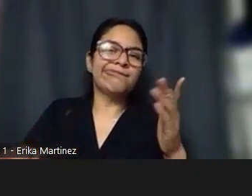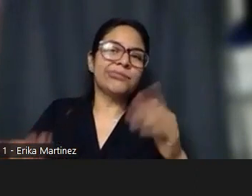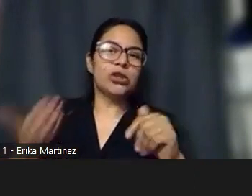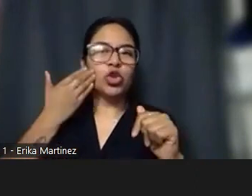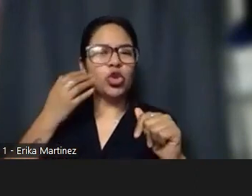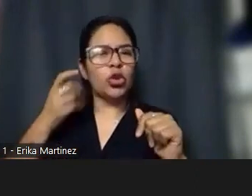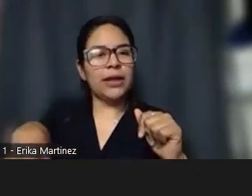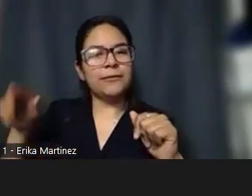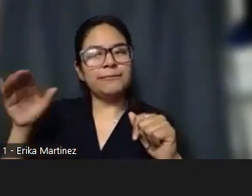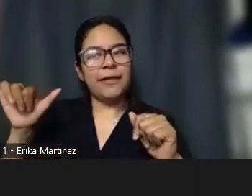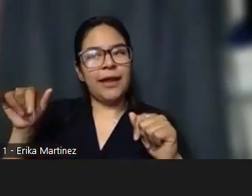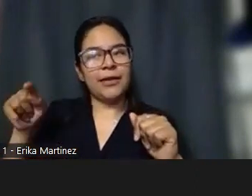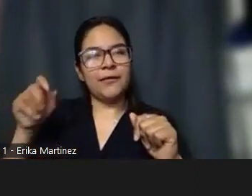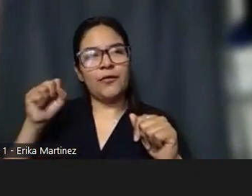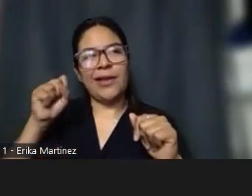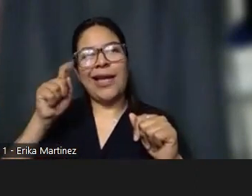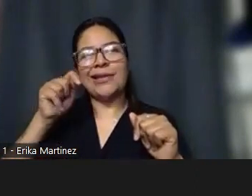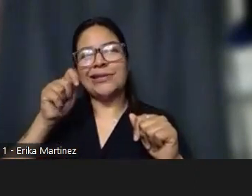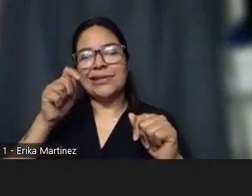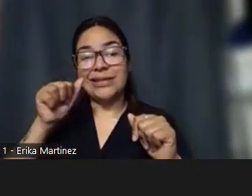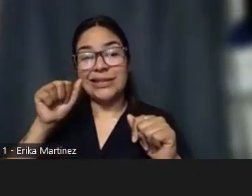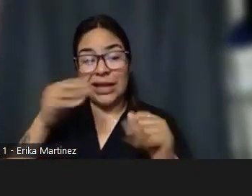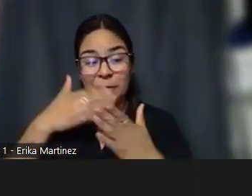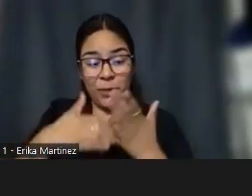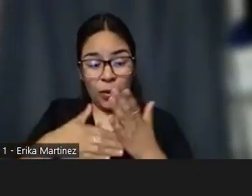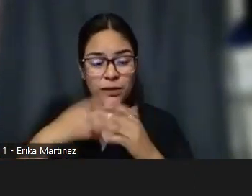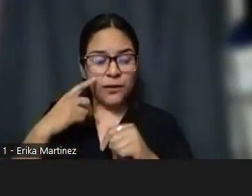the conservatorship of the estate for the financial resources.